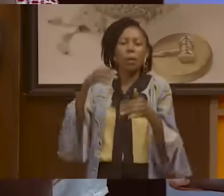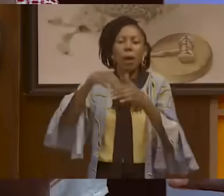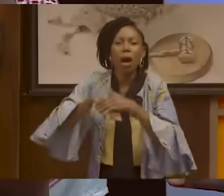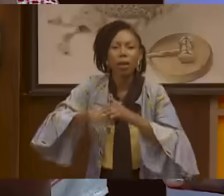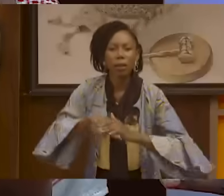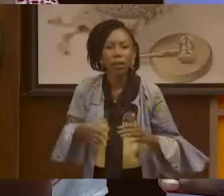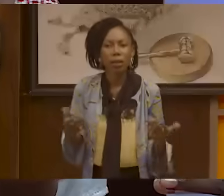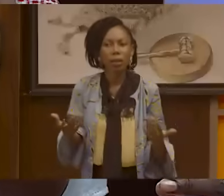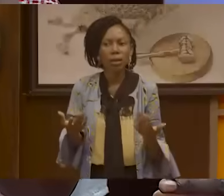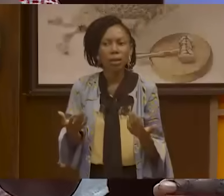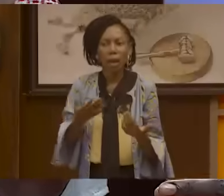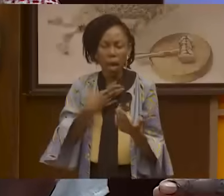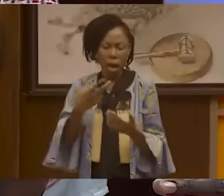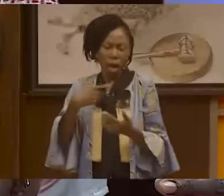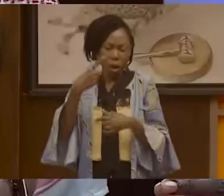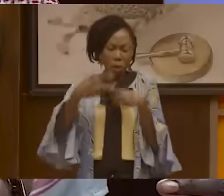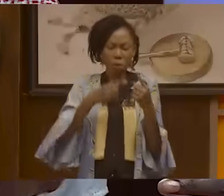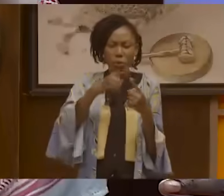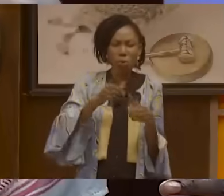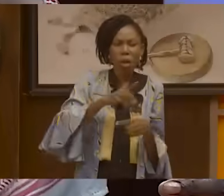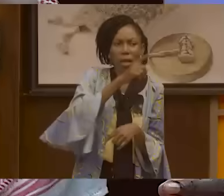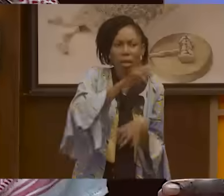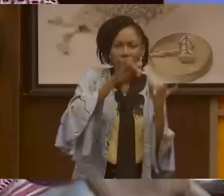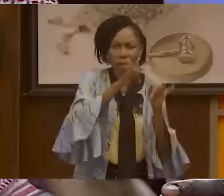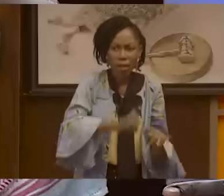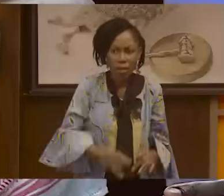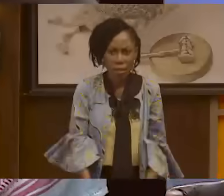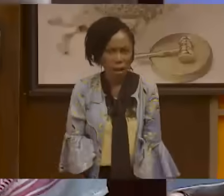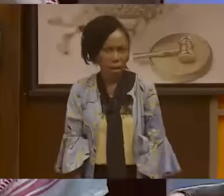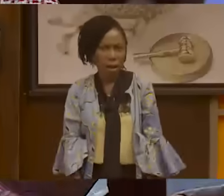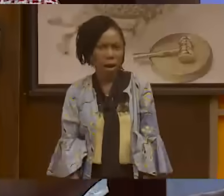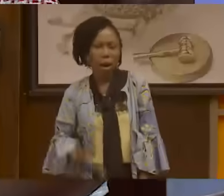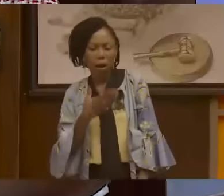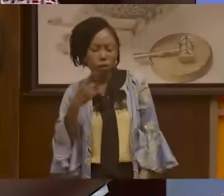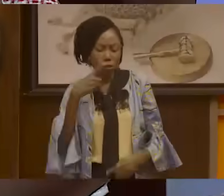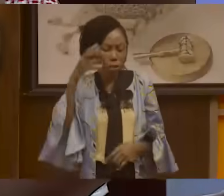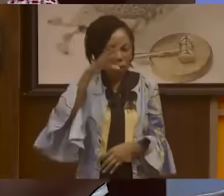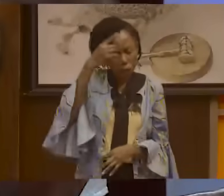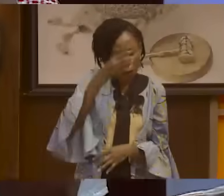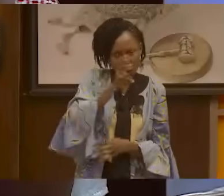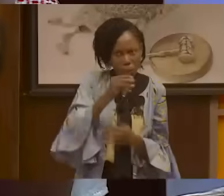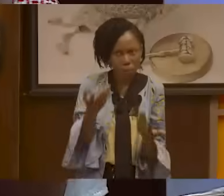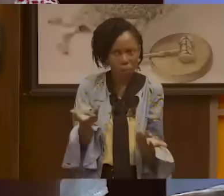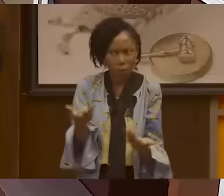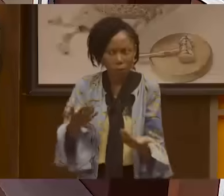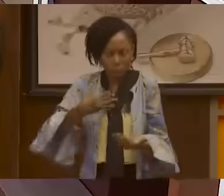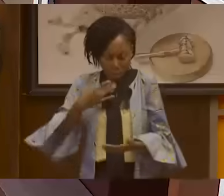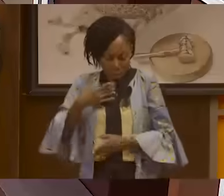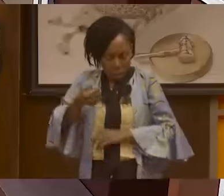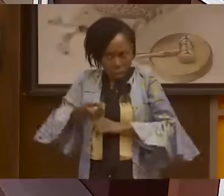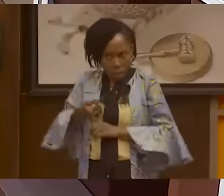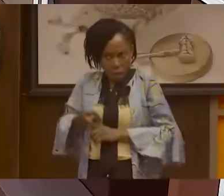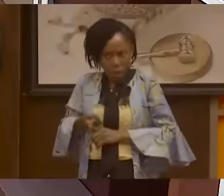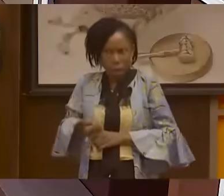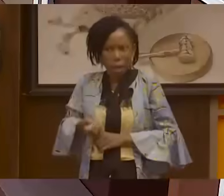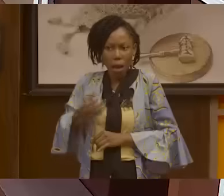to where he resides and asked of my children's whereabouts. He told me they are not with him, that they are with the other sister. I went there. There's an